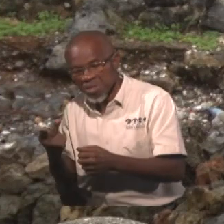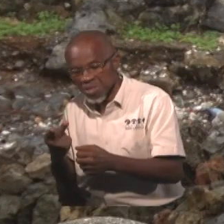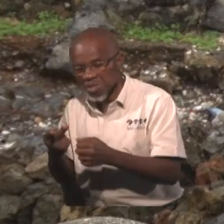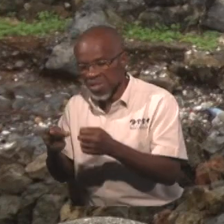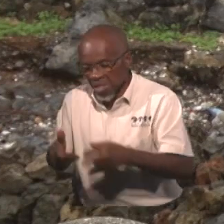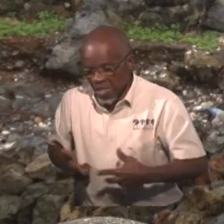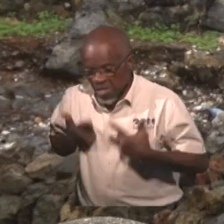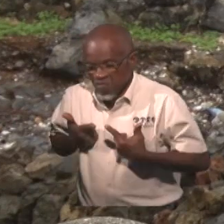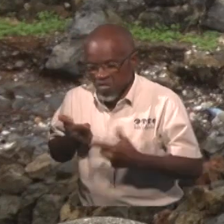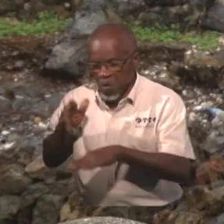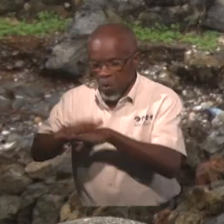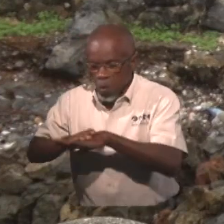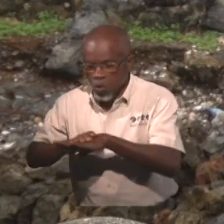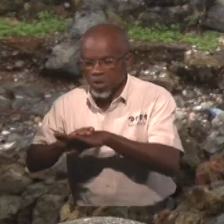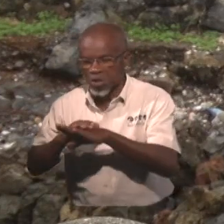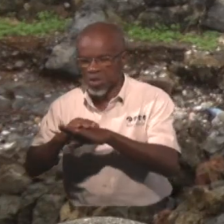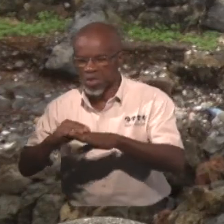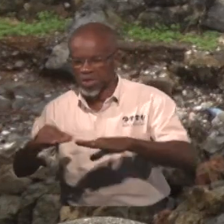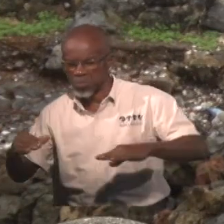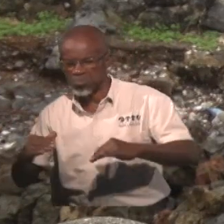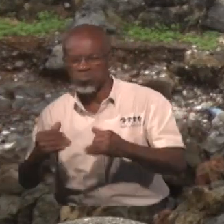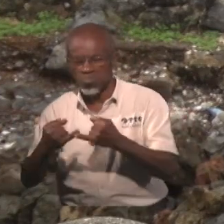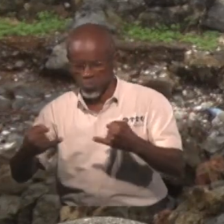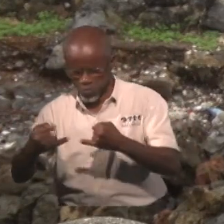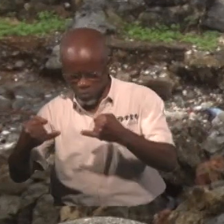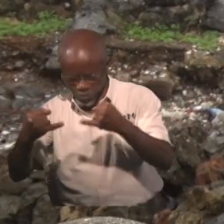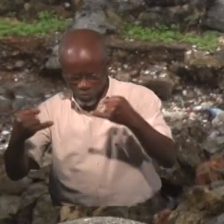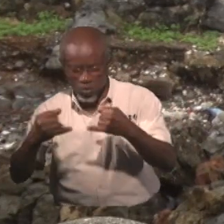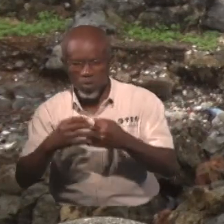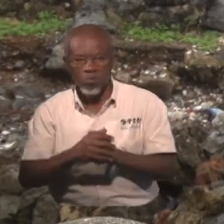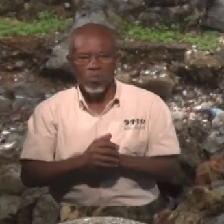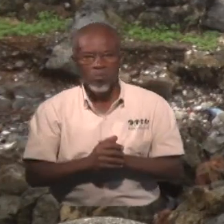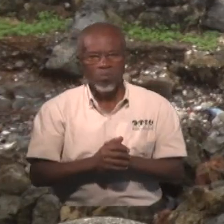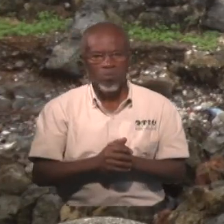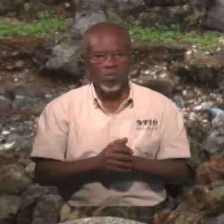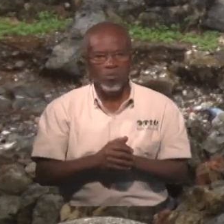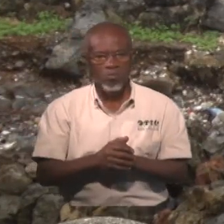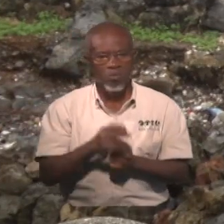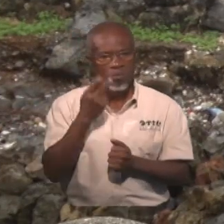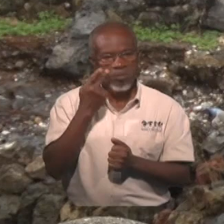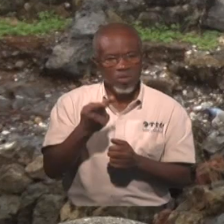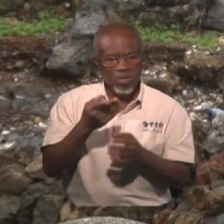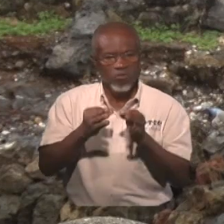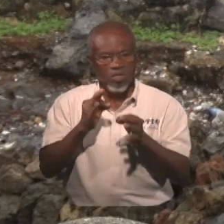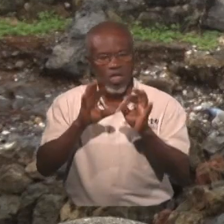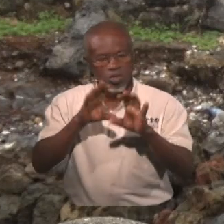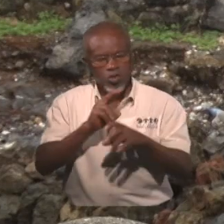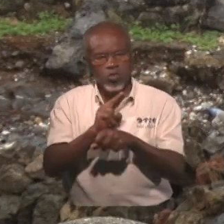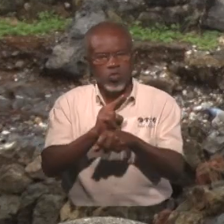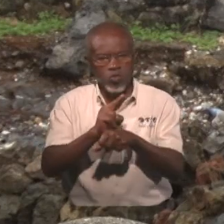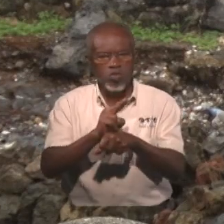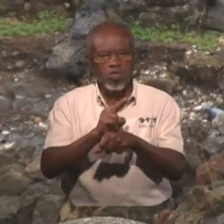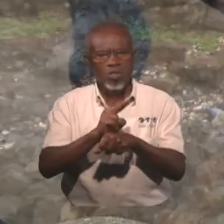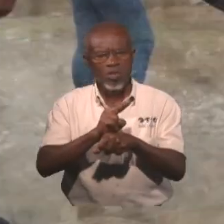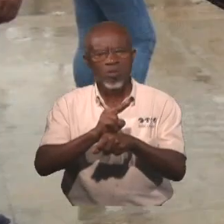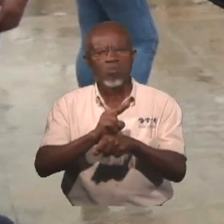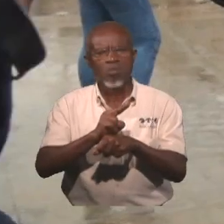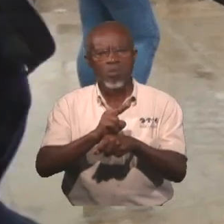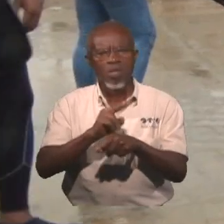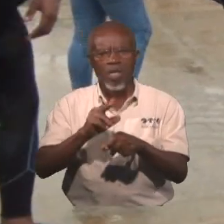If we could possibly propagate coral, propagate sponges to make aquascapes using the substrate on other